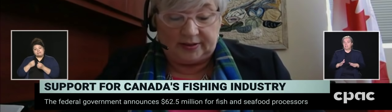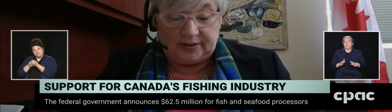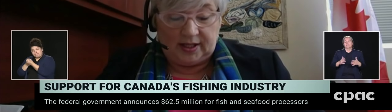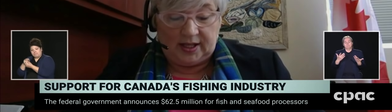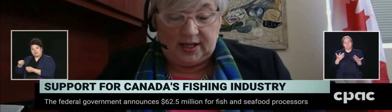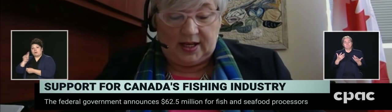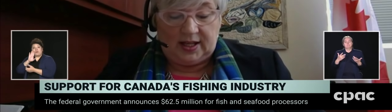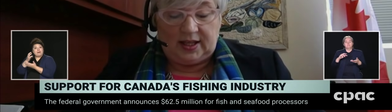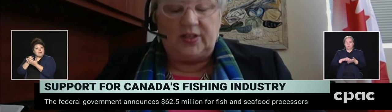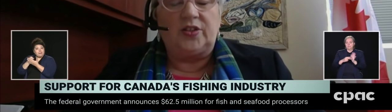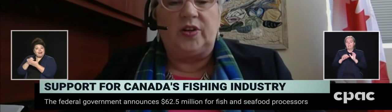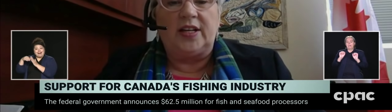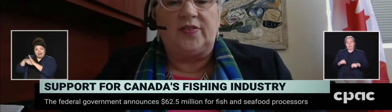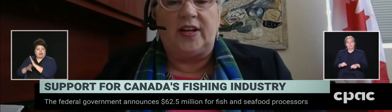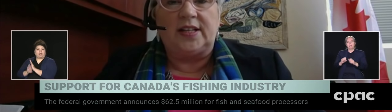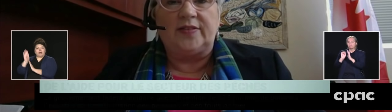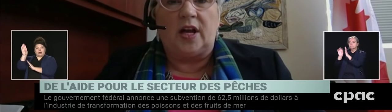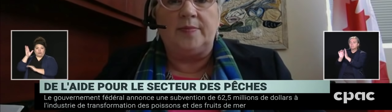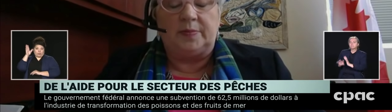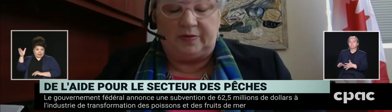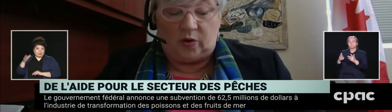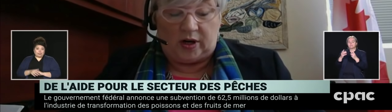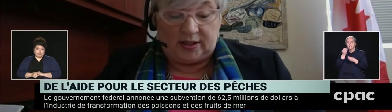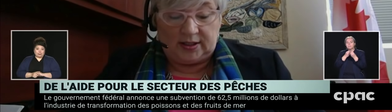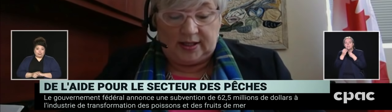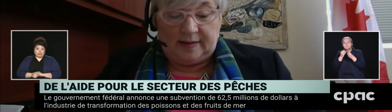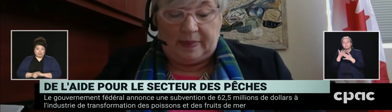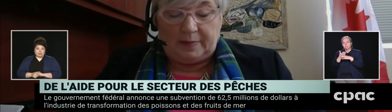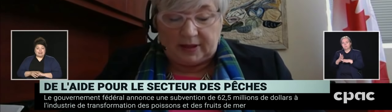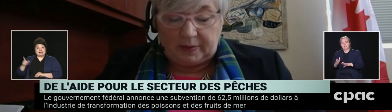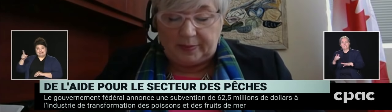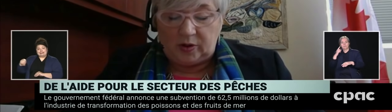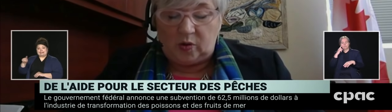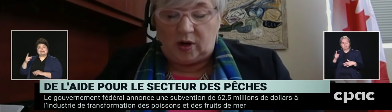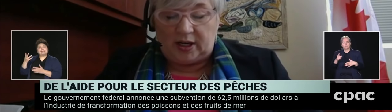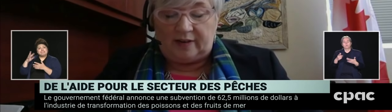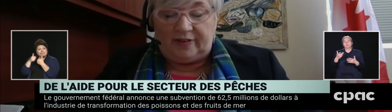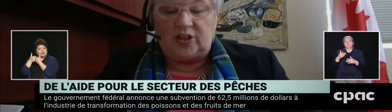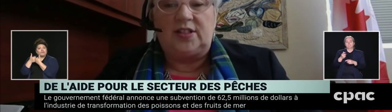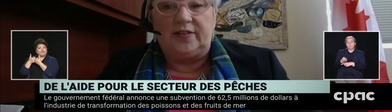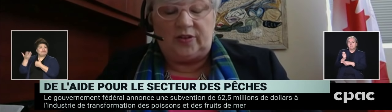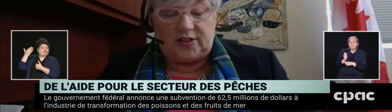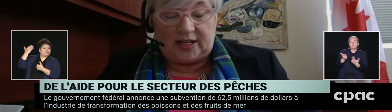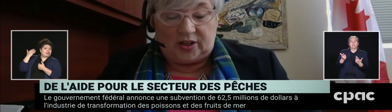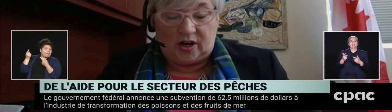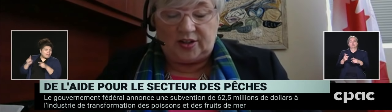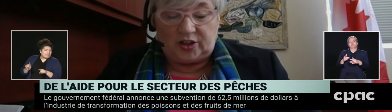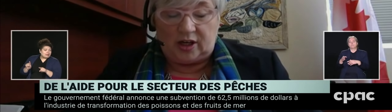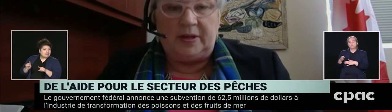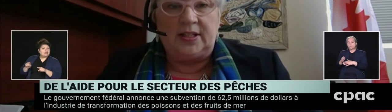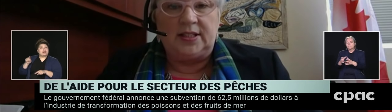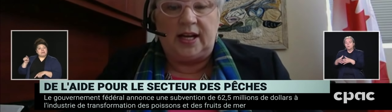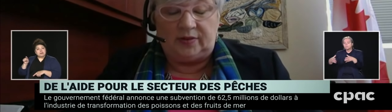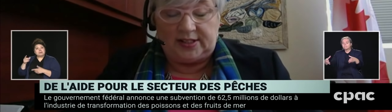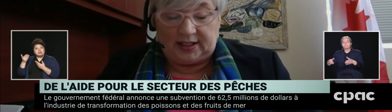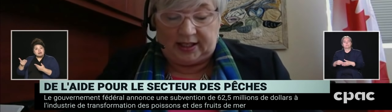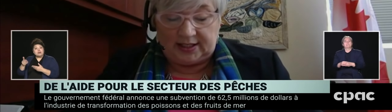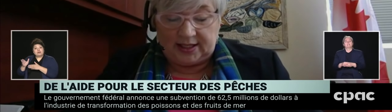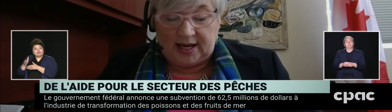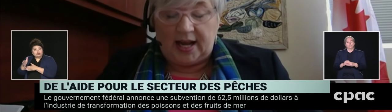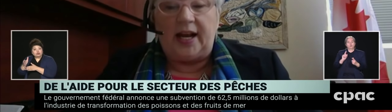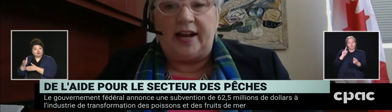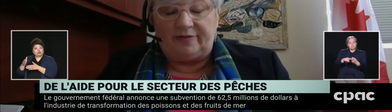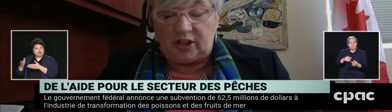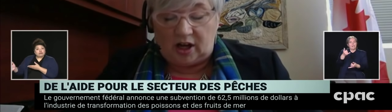over. The industry has faced tough times before, but the people who work in our fish and seafood sector are determined and